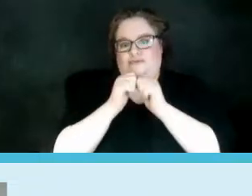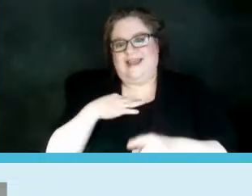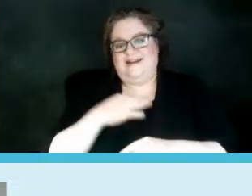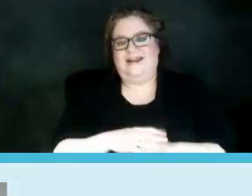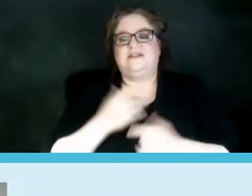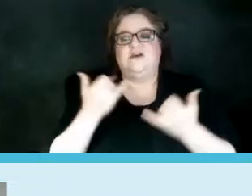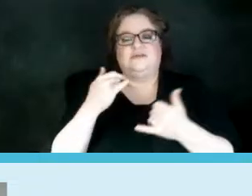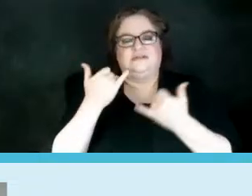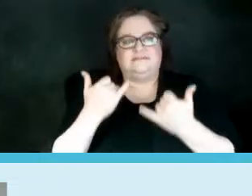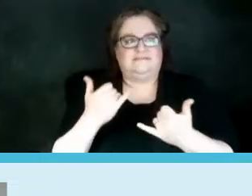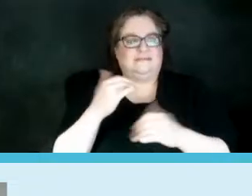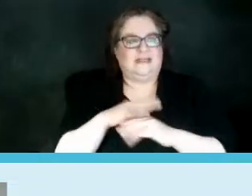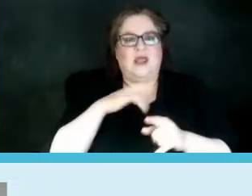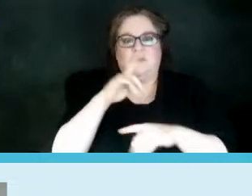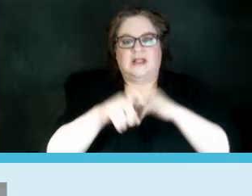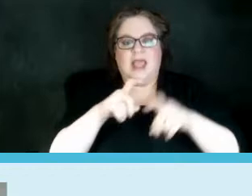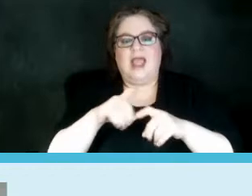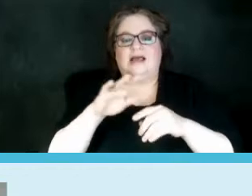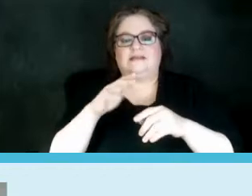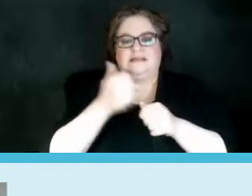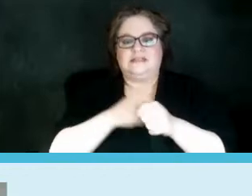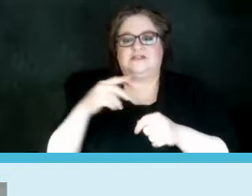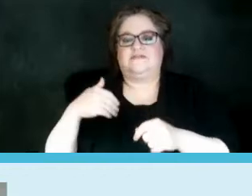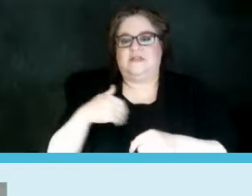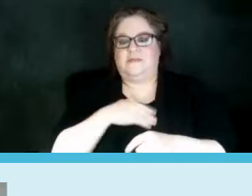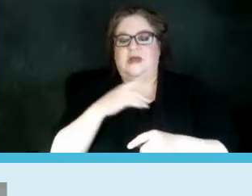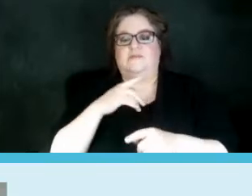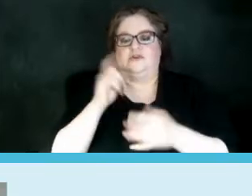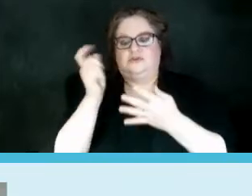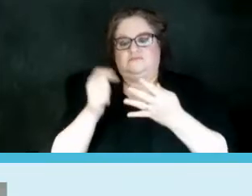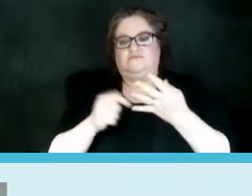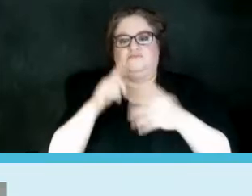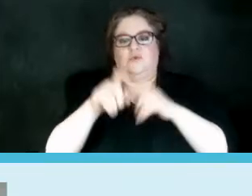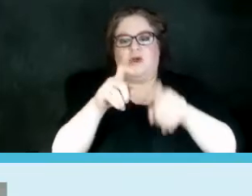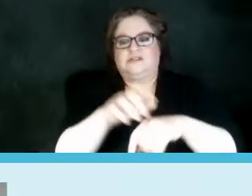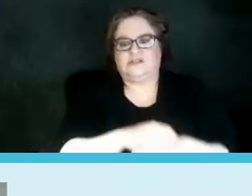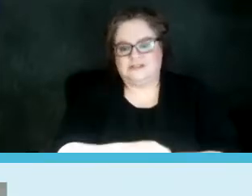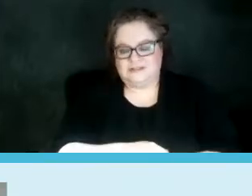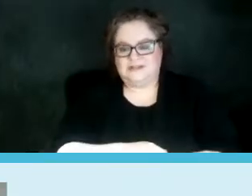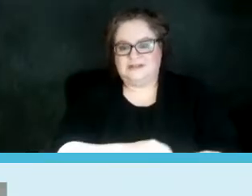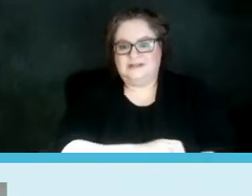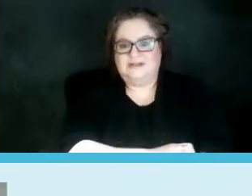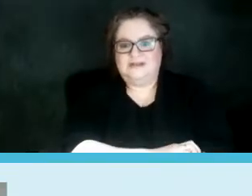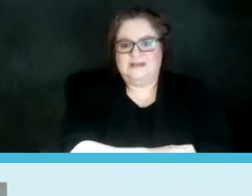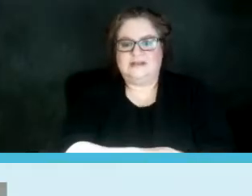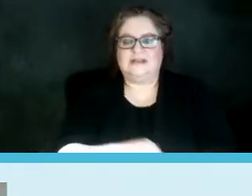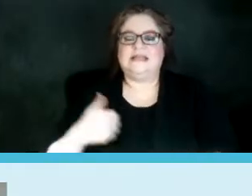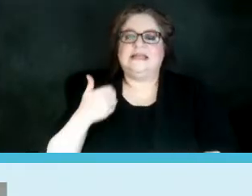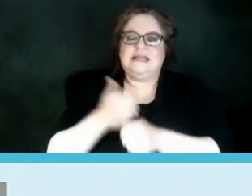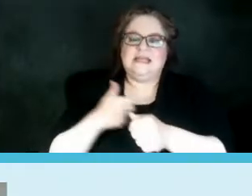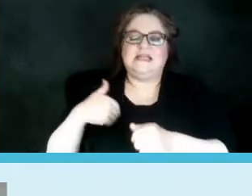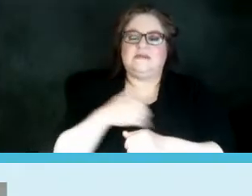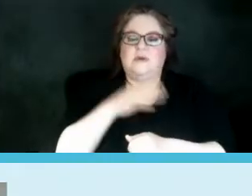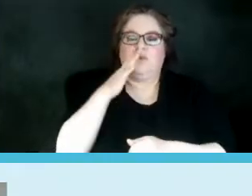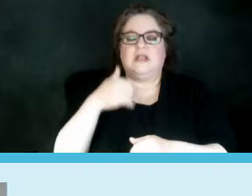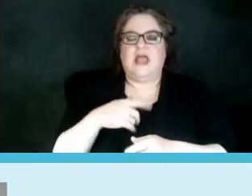ask you I'm going to ask each of the LSC members a series of questions. Each LSC member will have an